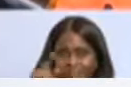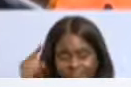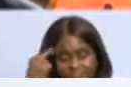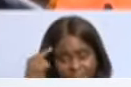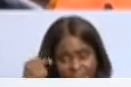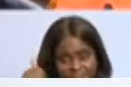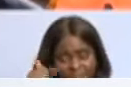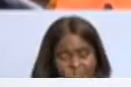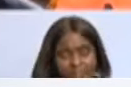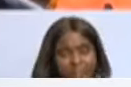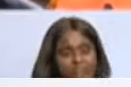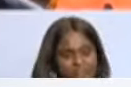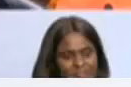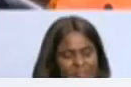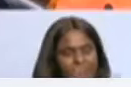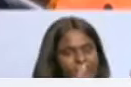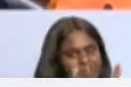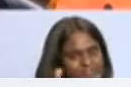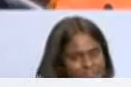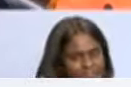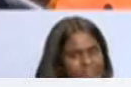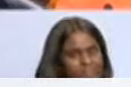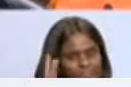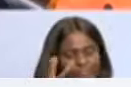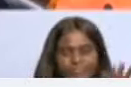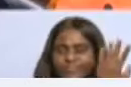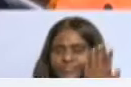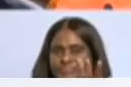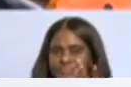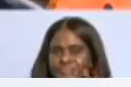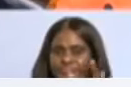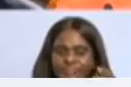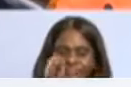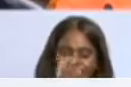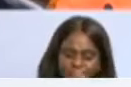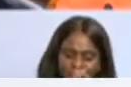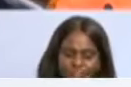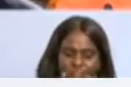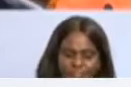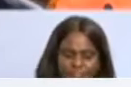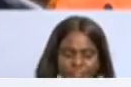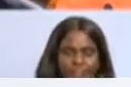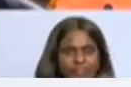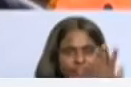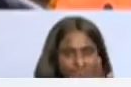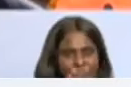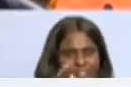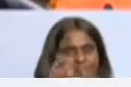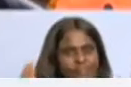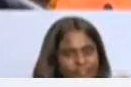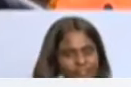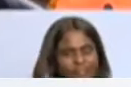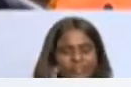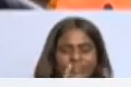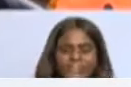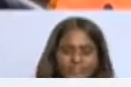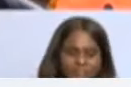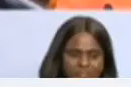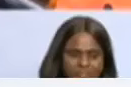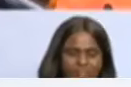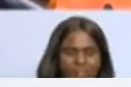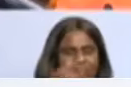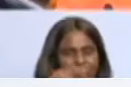implementing interventions to harness science, research and development, to promote industrialization and green